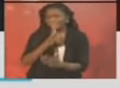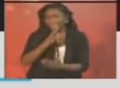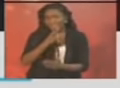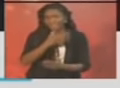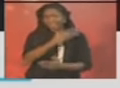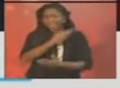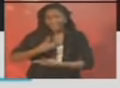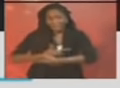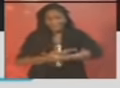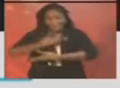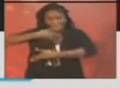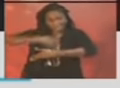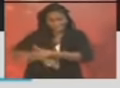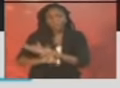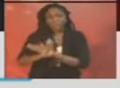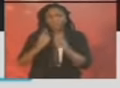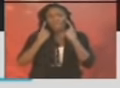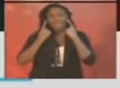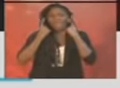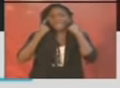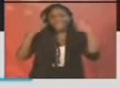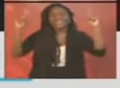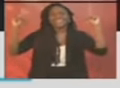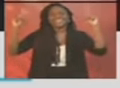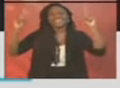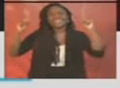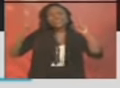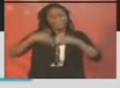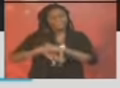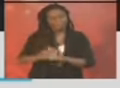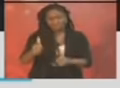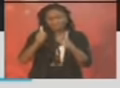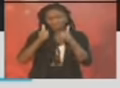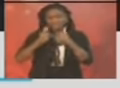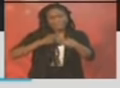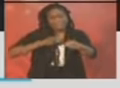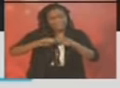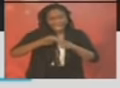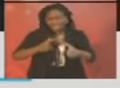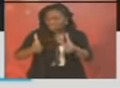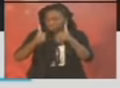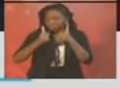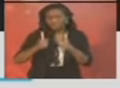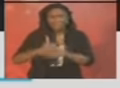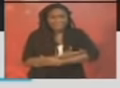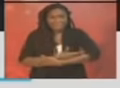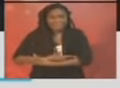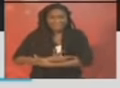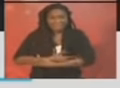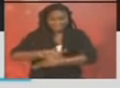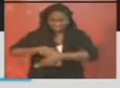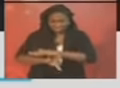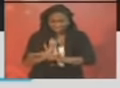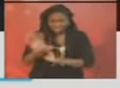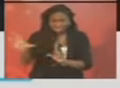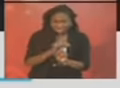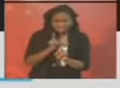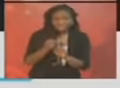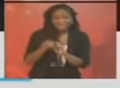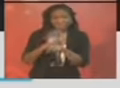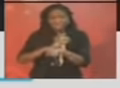delivered infants have been successfully managed to date. No newborn baby has been affected or has had